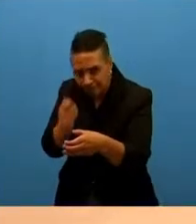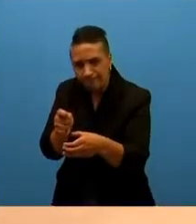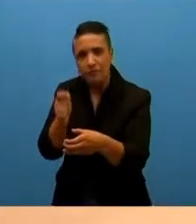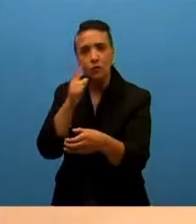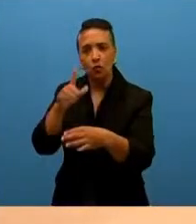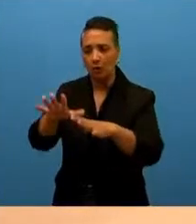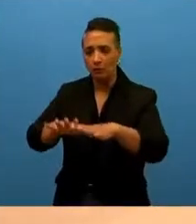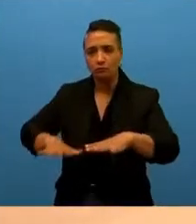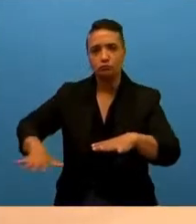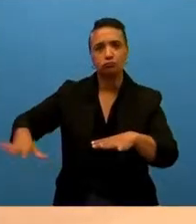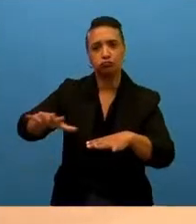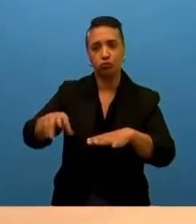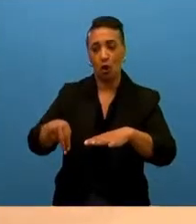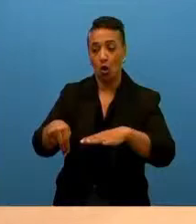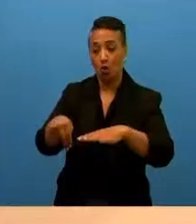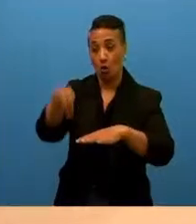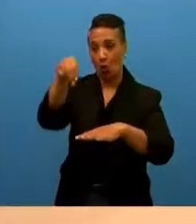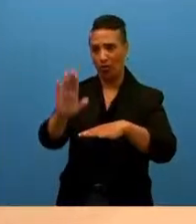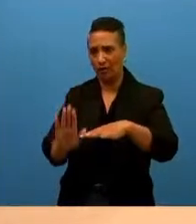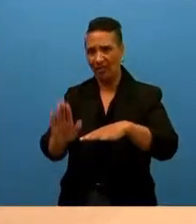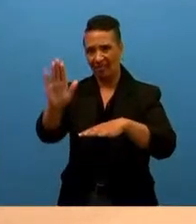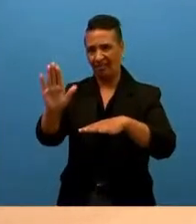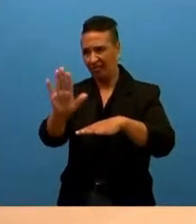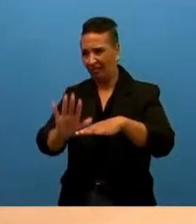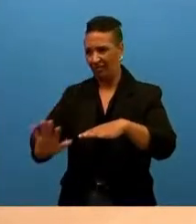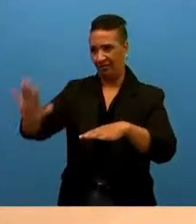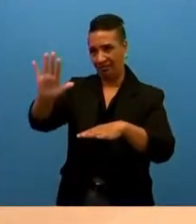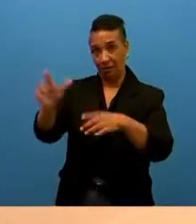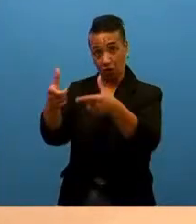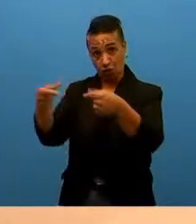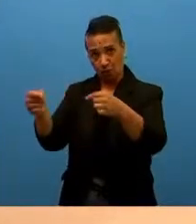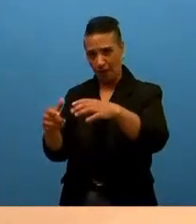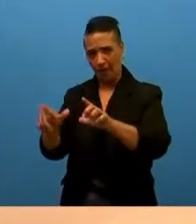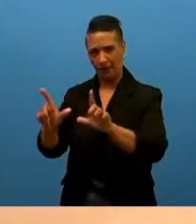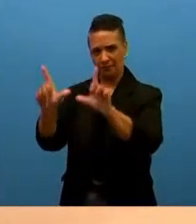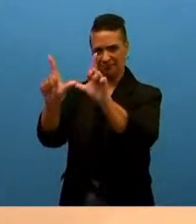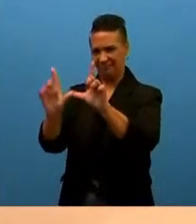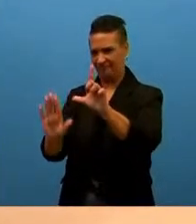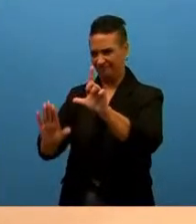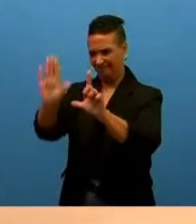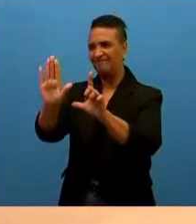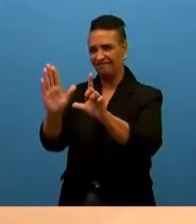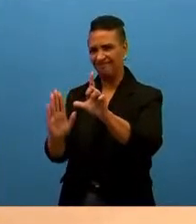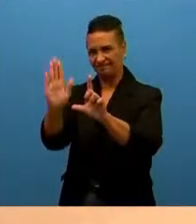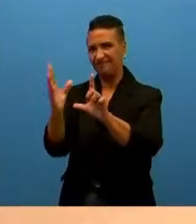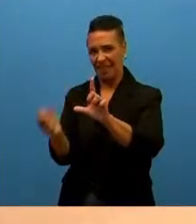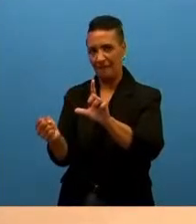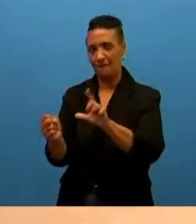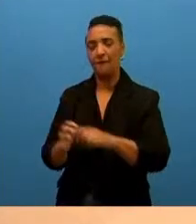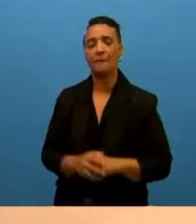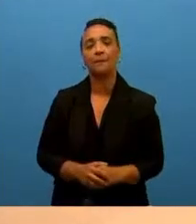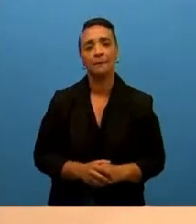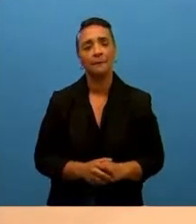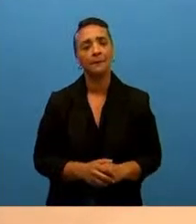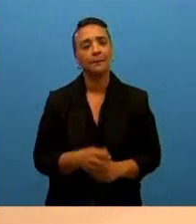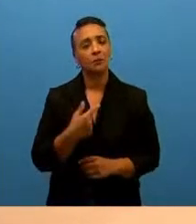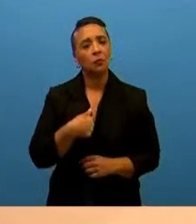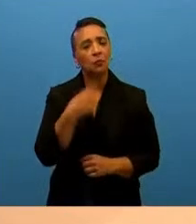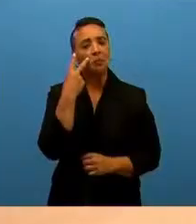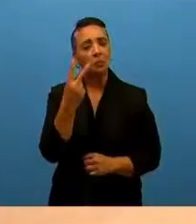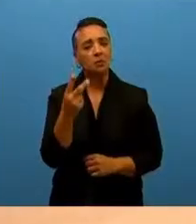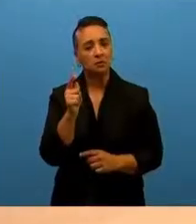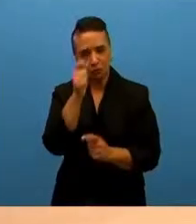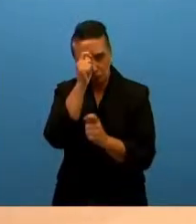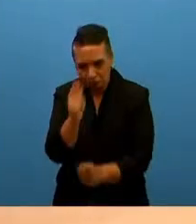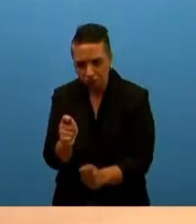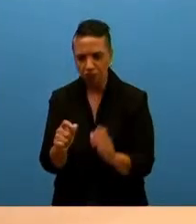around northern Japan, especially Hokkaido. The government promotes comprehensive and effective policies to ensure